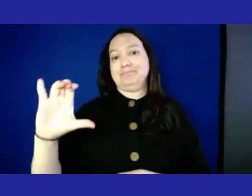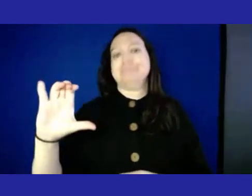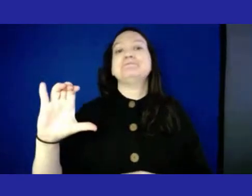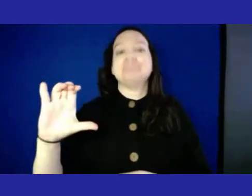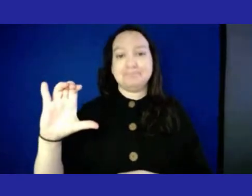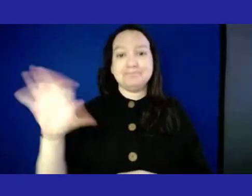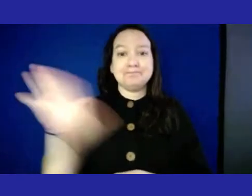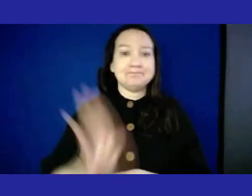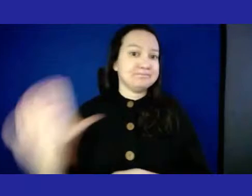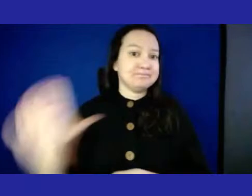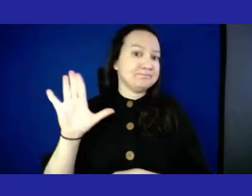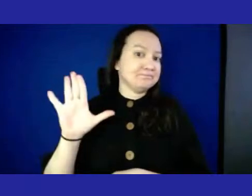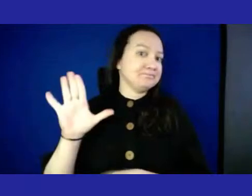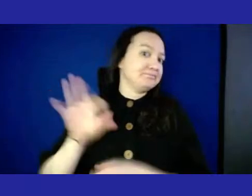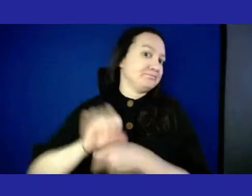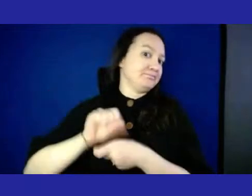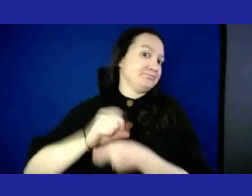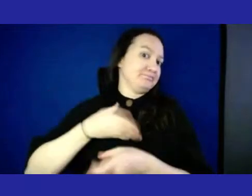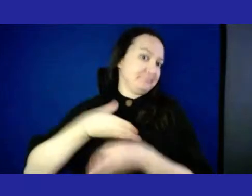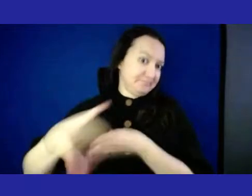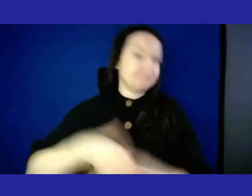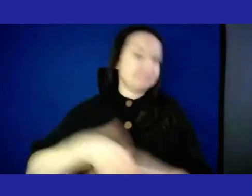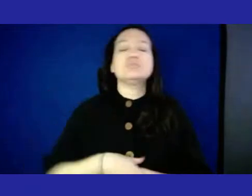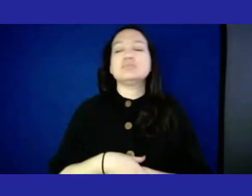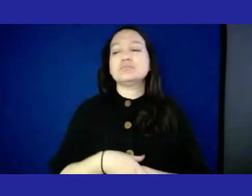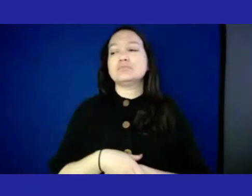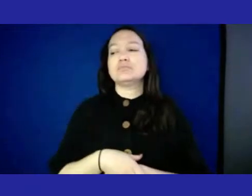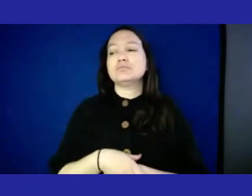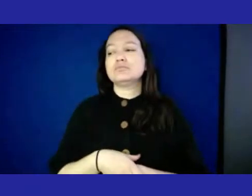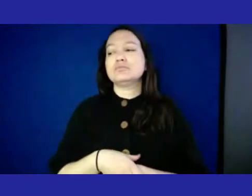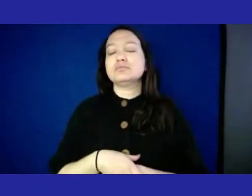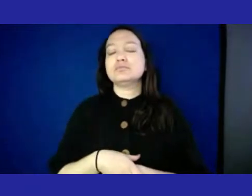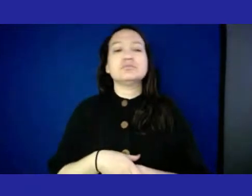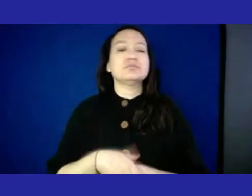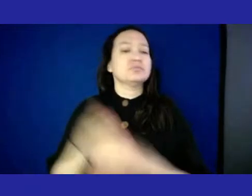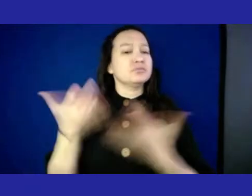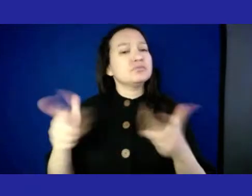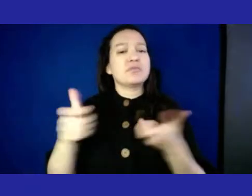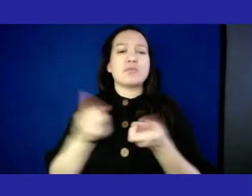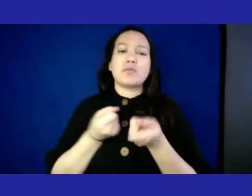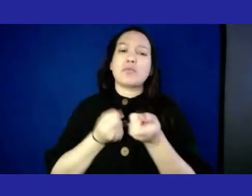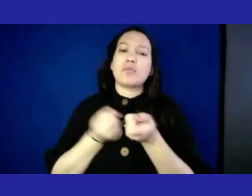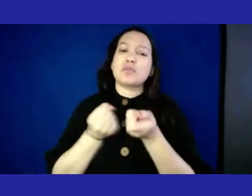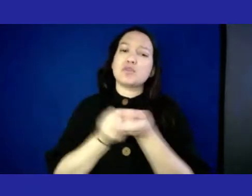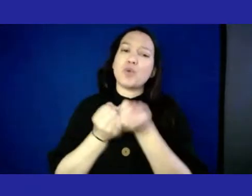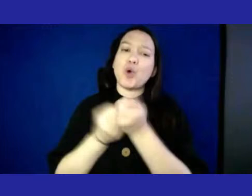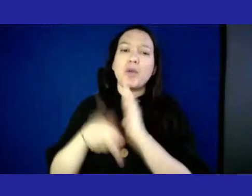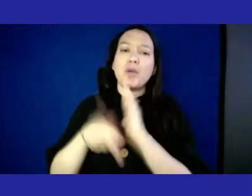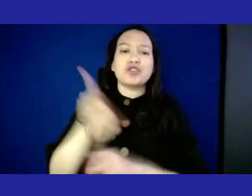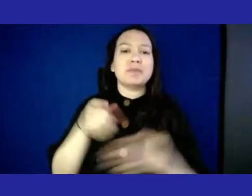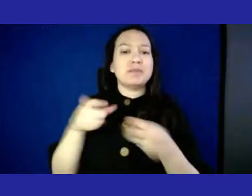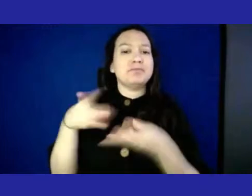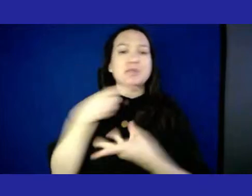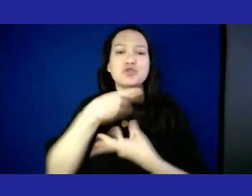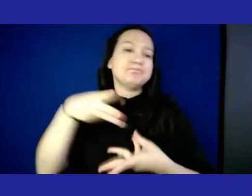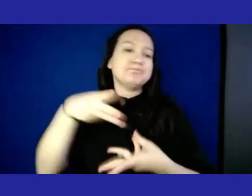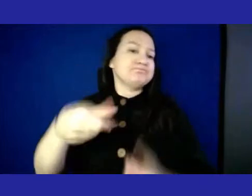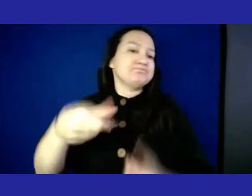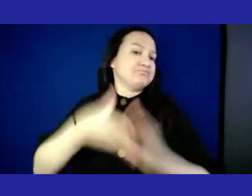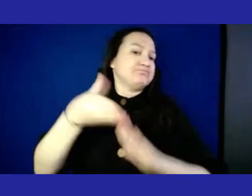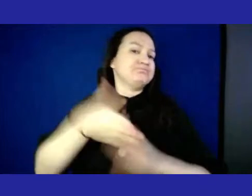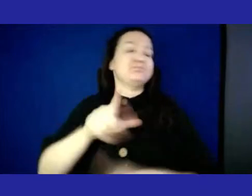and across this body of work. This is for extensive project management support is needed to ensure smooth operations. This is